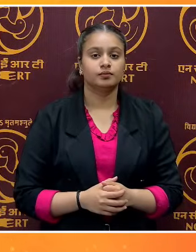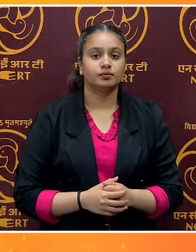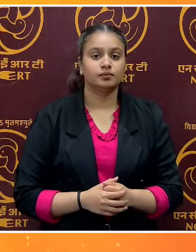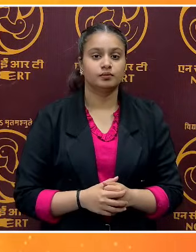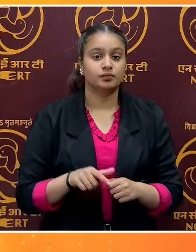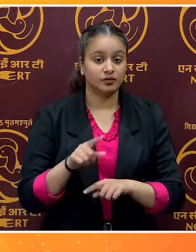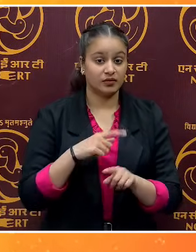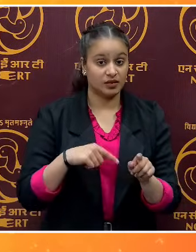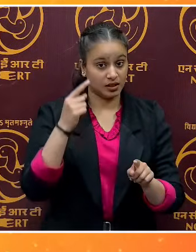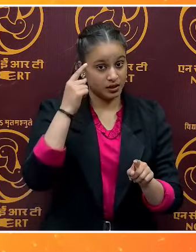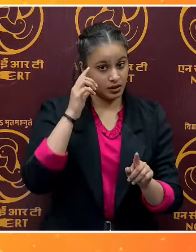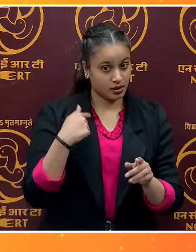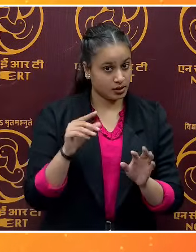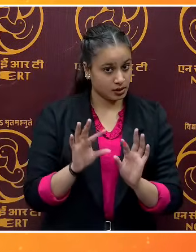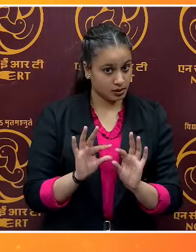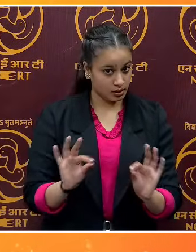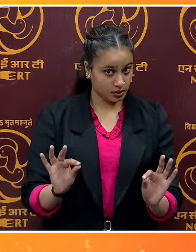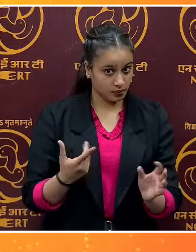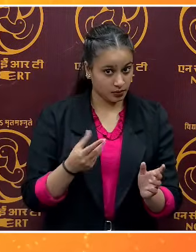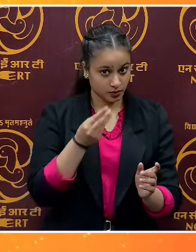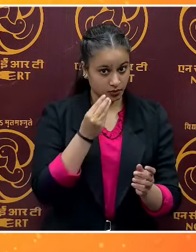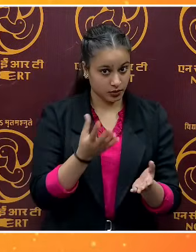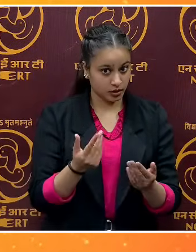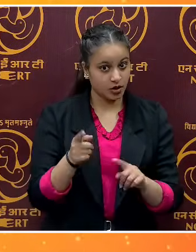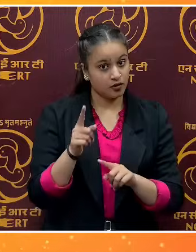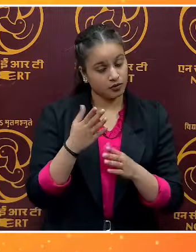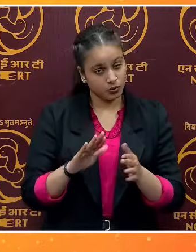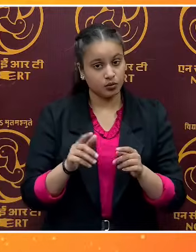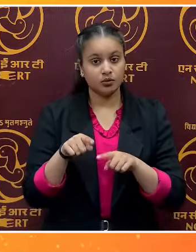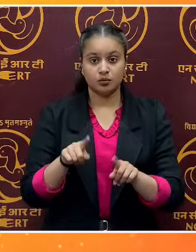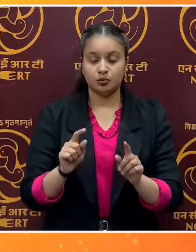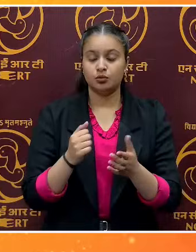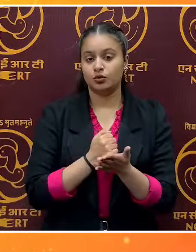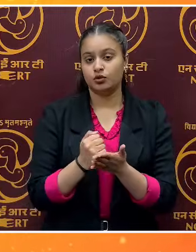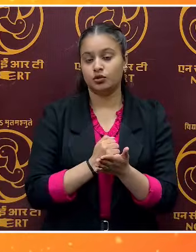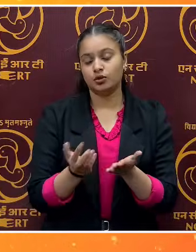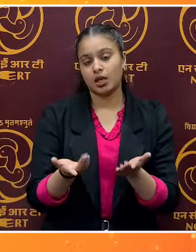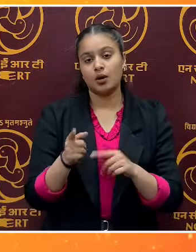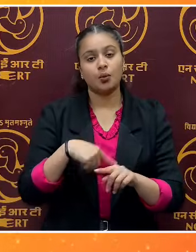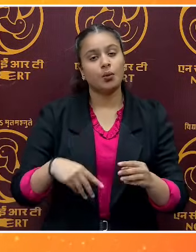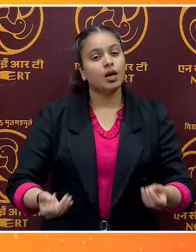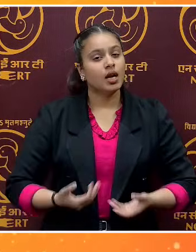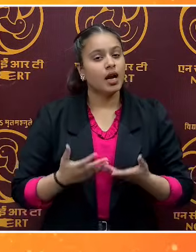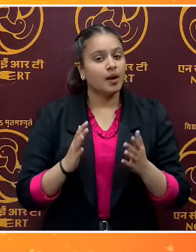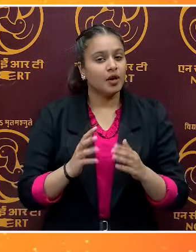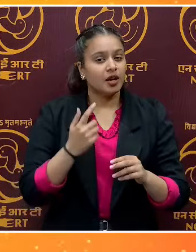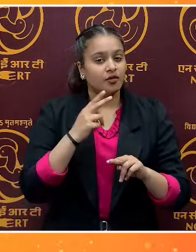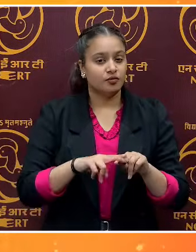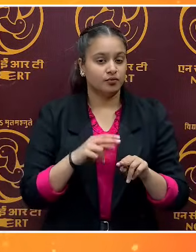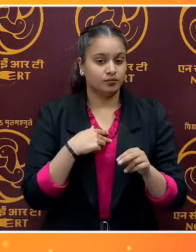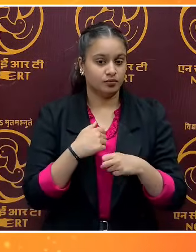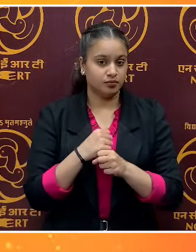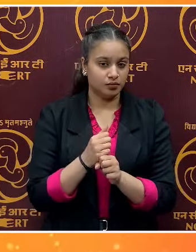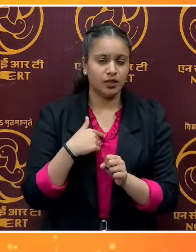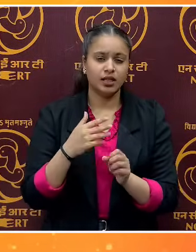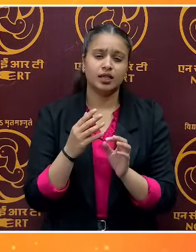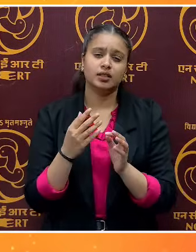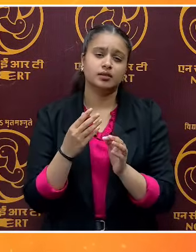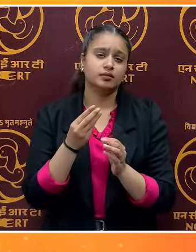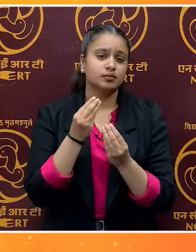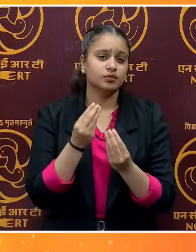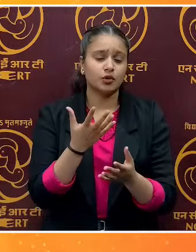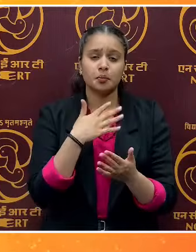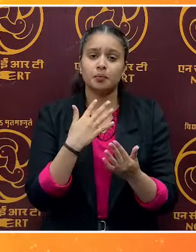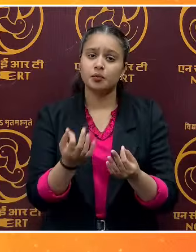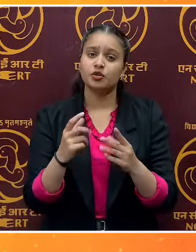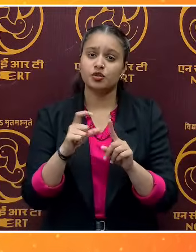I think it is easy. You can try, children, and you will be happy that you are making so symmetrical and